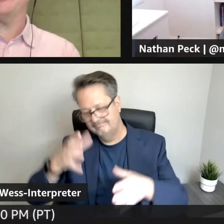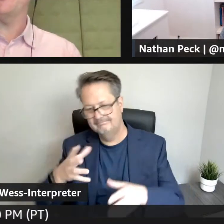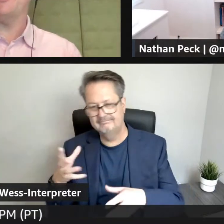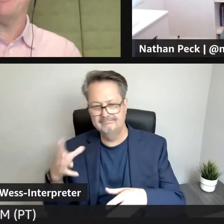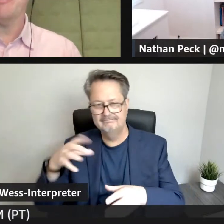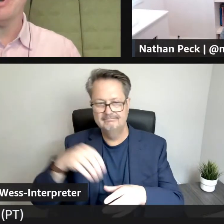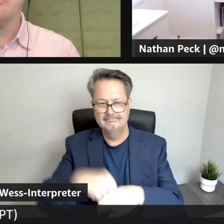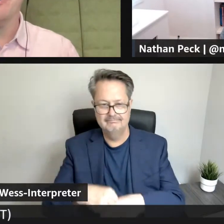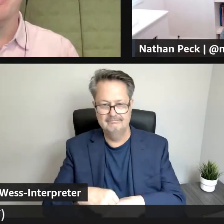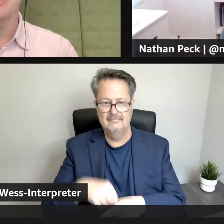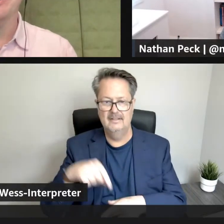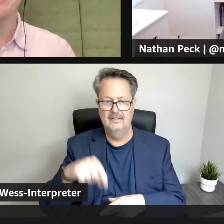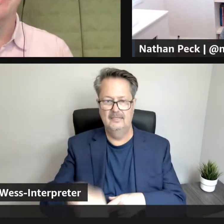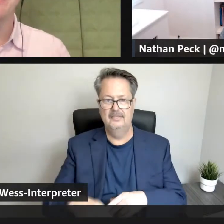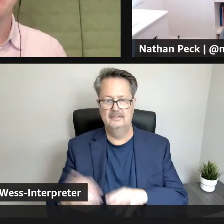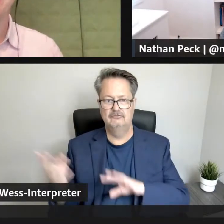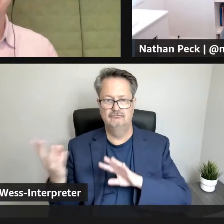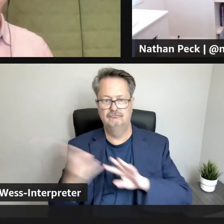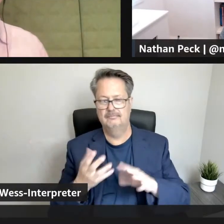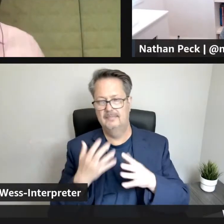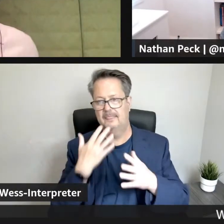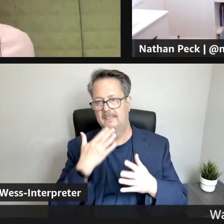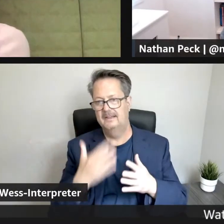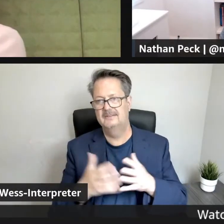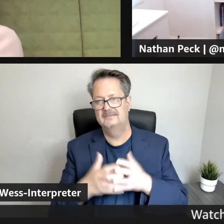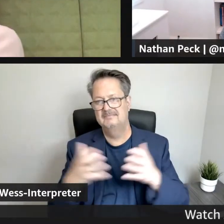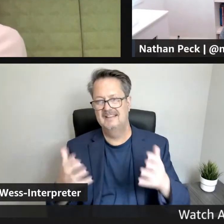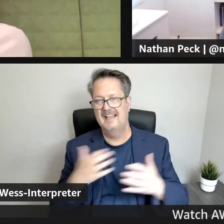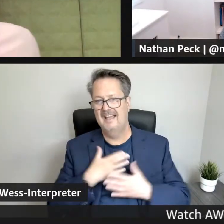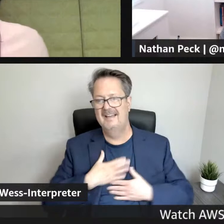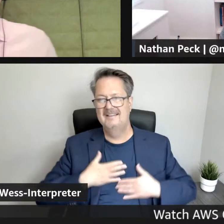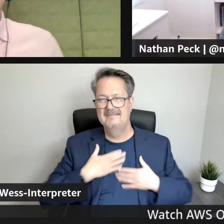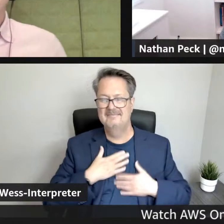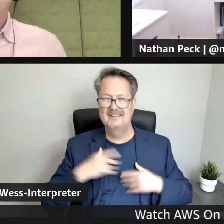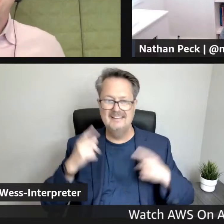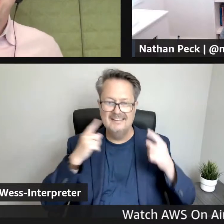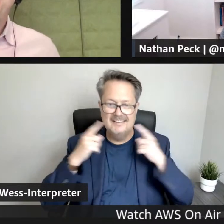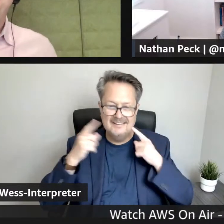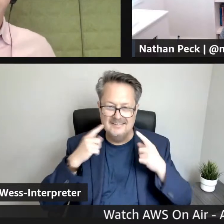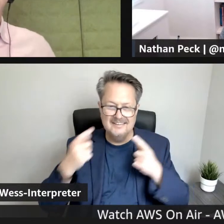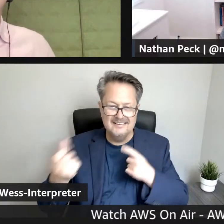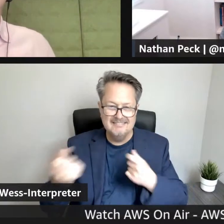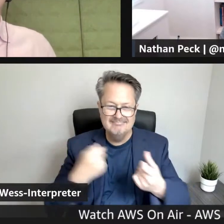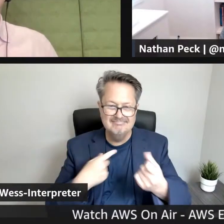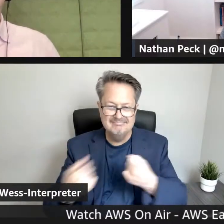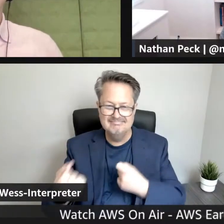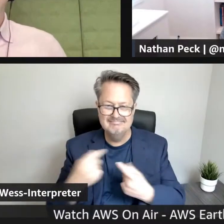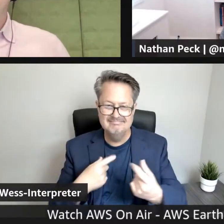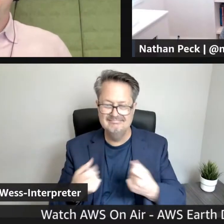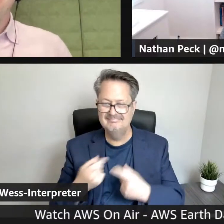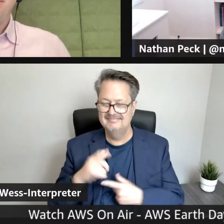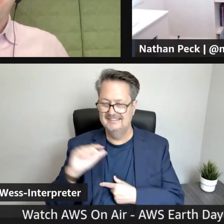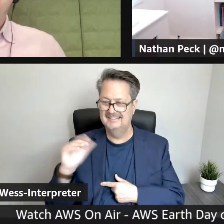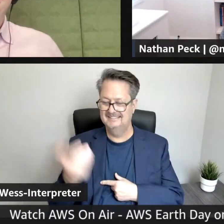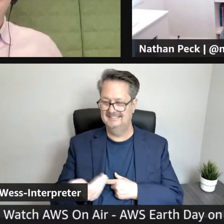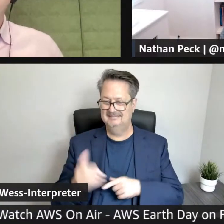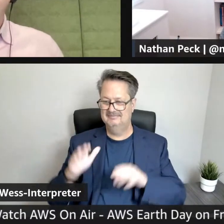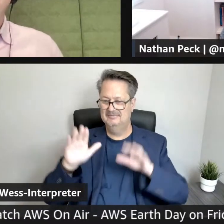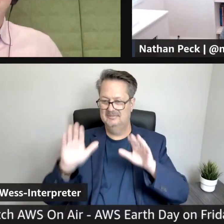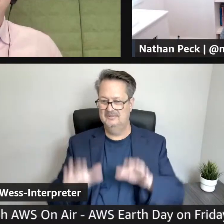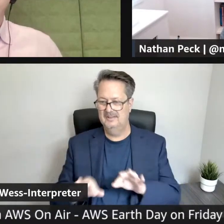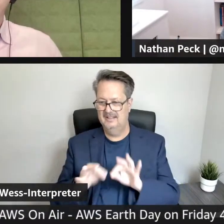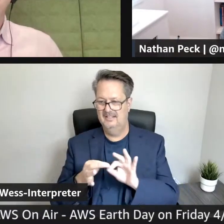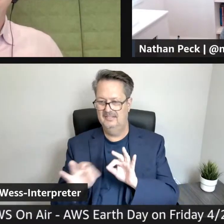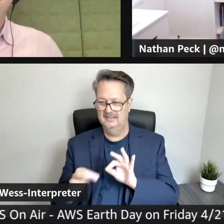this stream. So thank you so much. It was a good day. I appreciate hearing from everybody. It seemed like there were a few great themes today. A lot of stuff